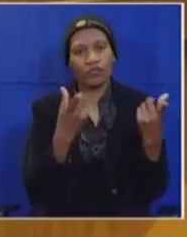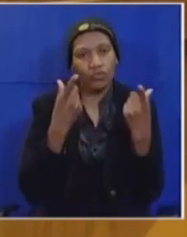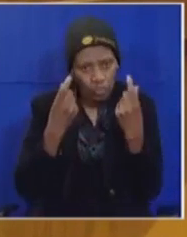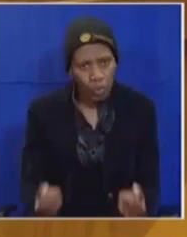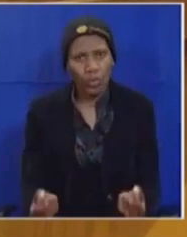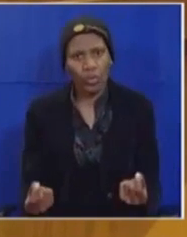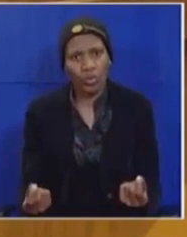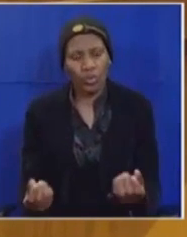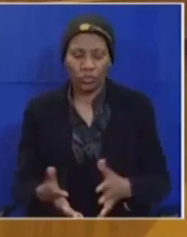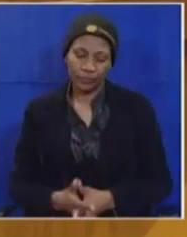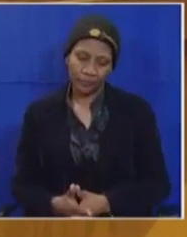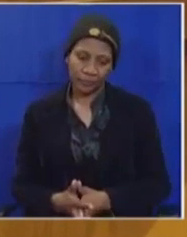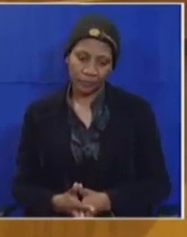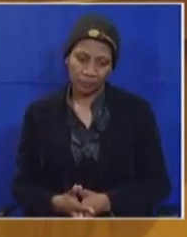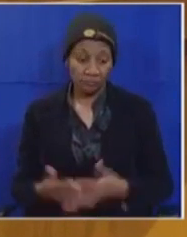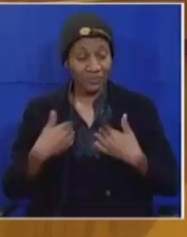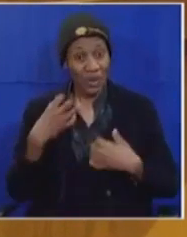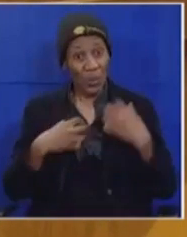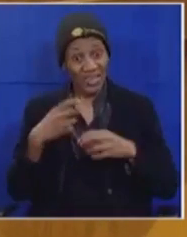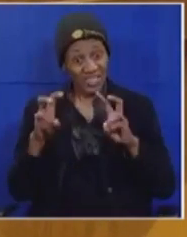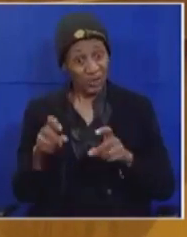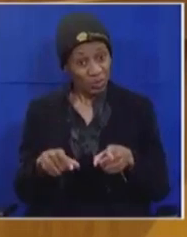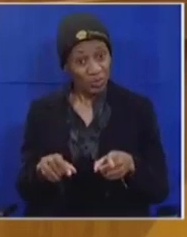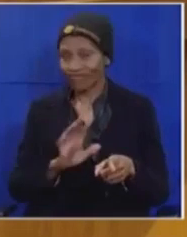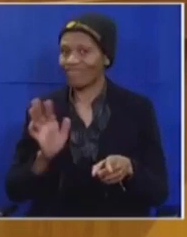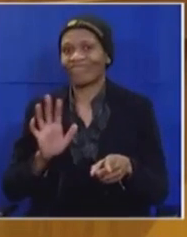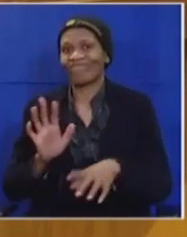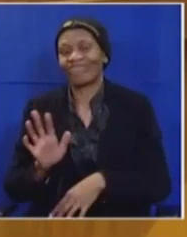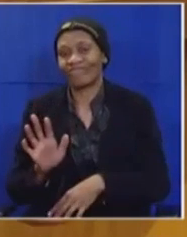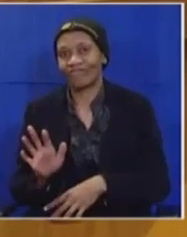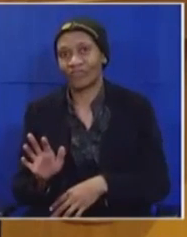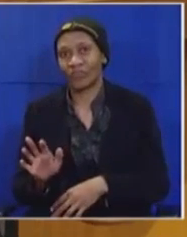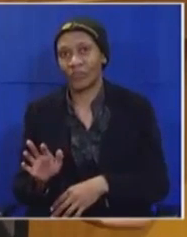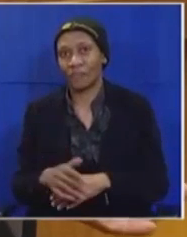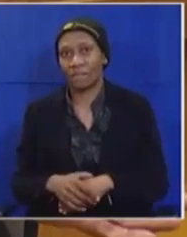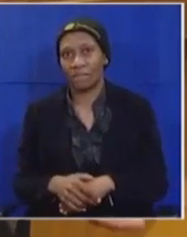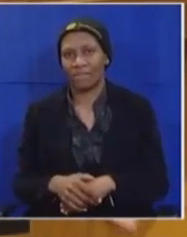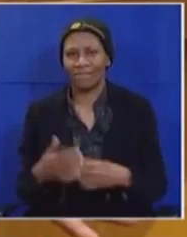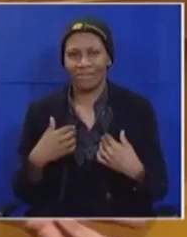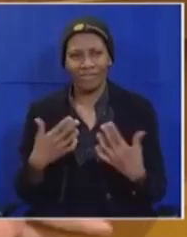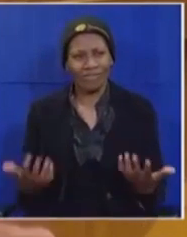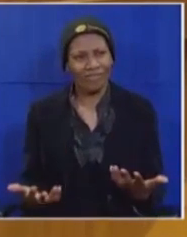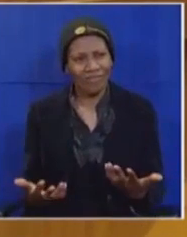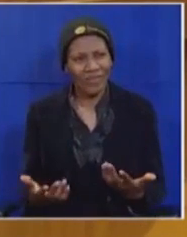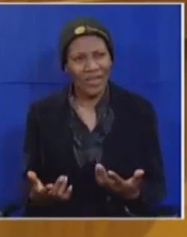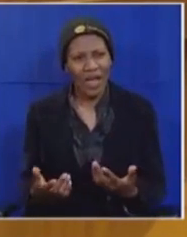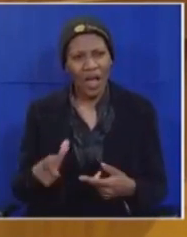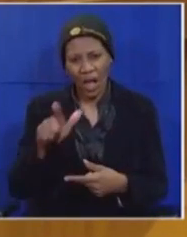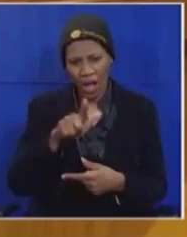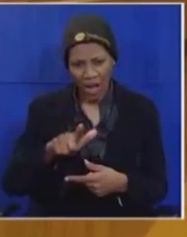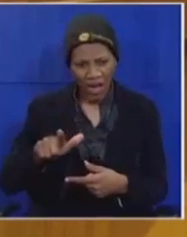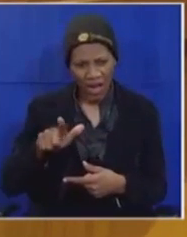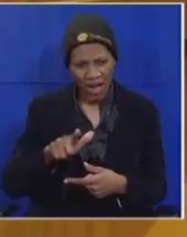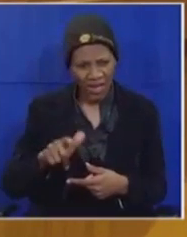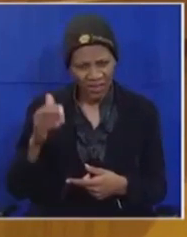not worried about releasing land. Clearly, I'm not au fait with the pieces of land that he's